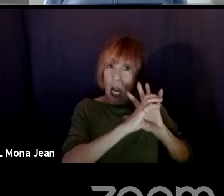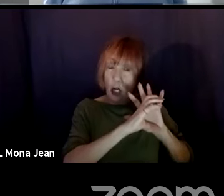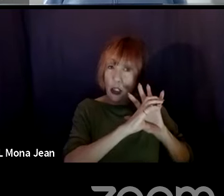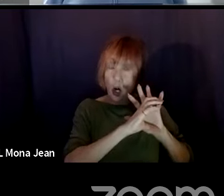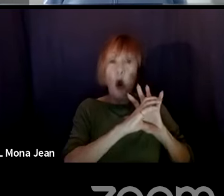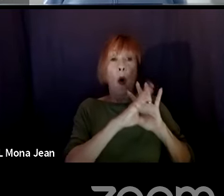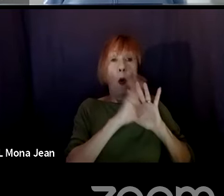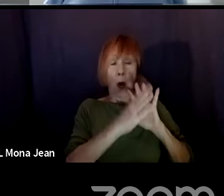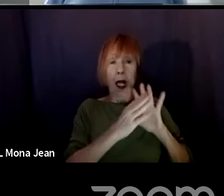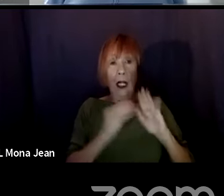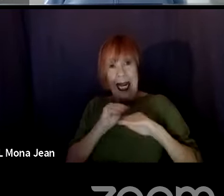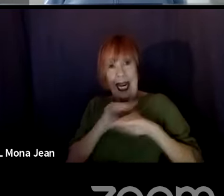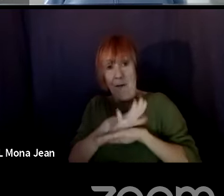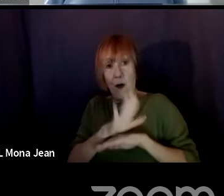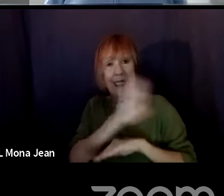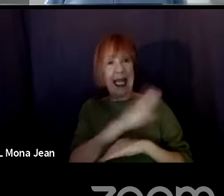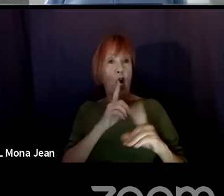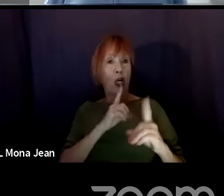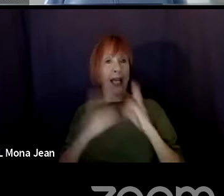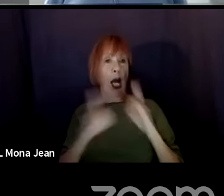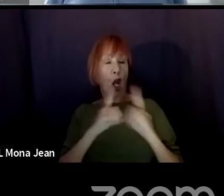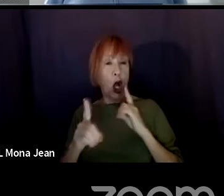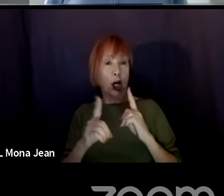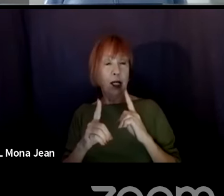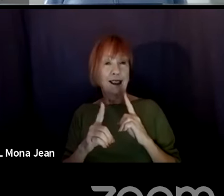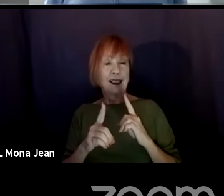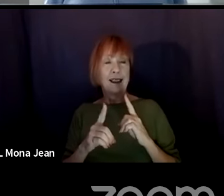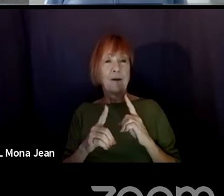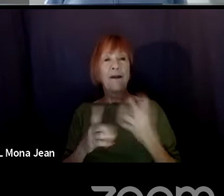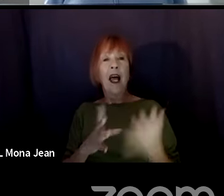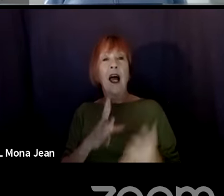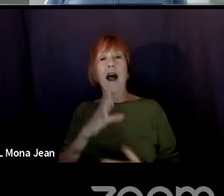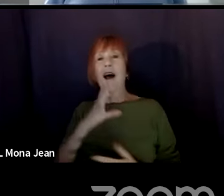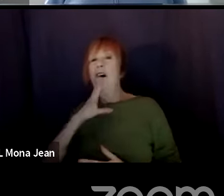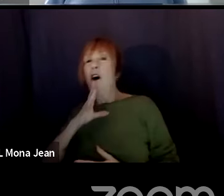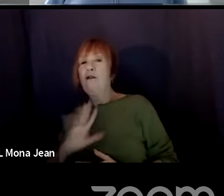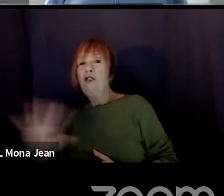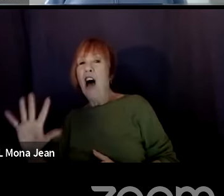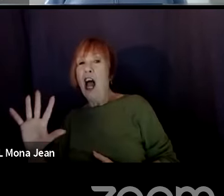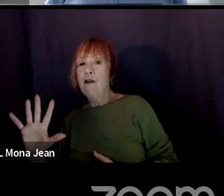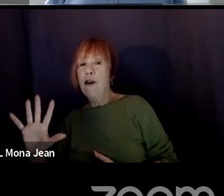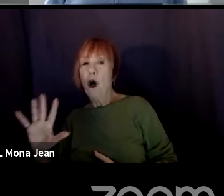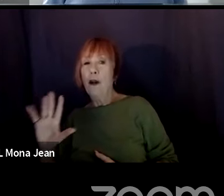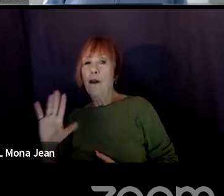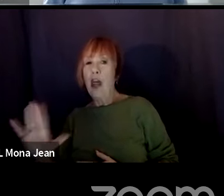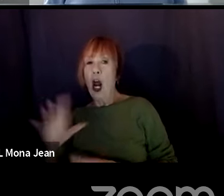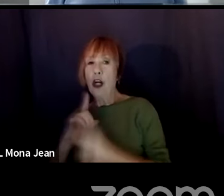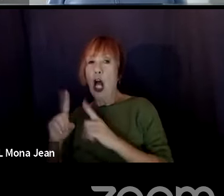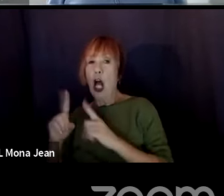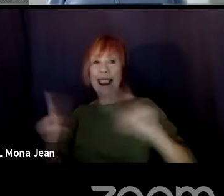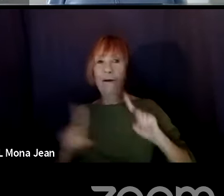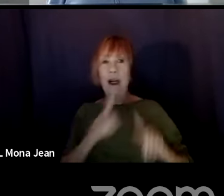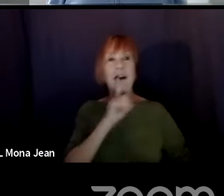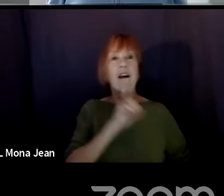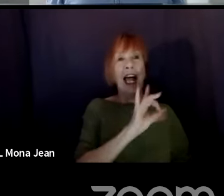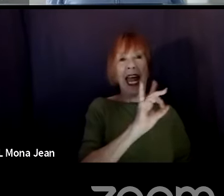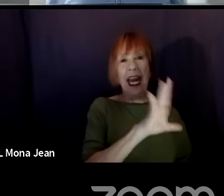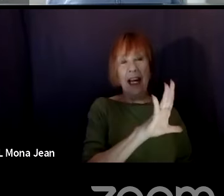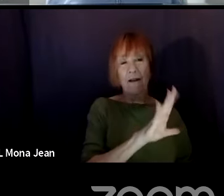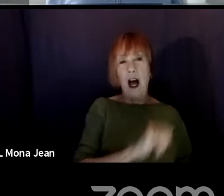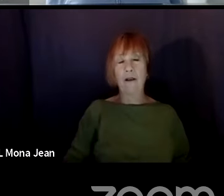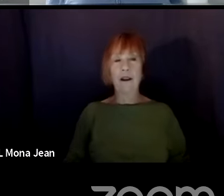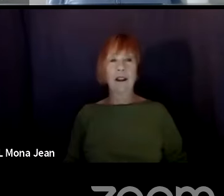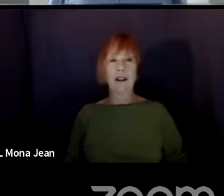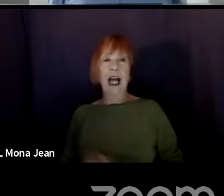that person's dialogue. So the dialogue of a five-year-old is different from a dialogue from an 85-year-old. The dialogue from a teenager from the